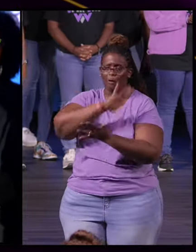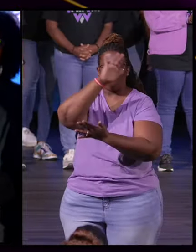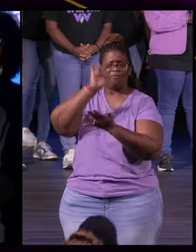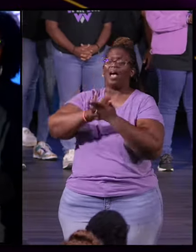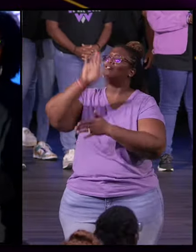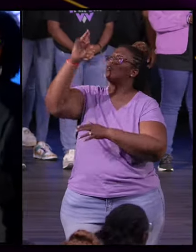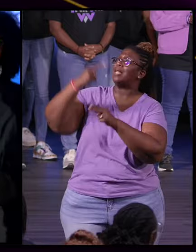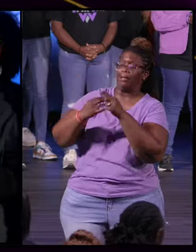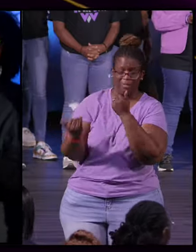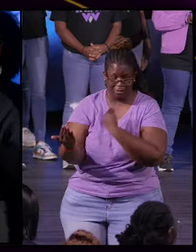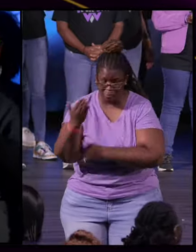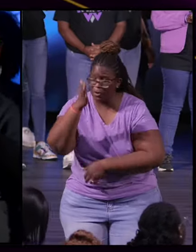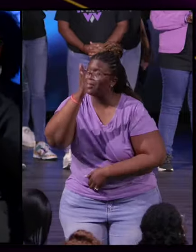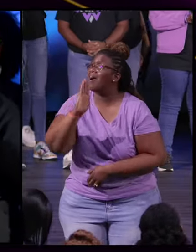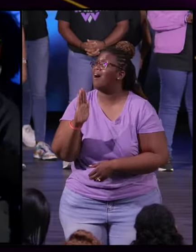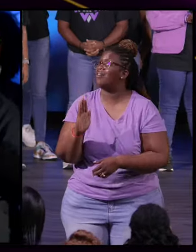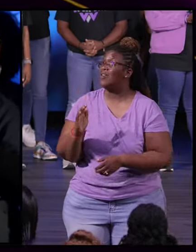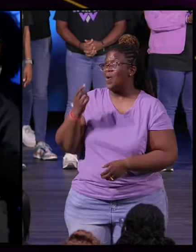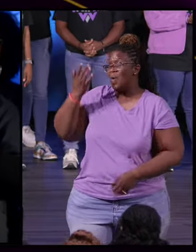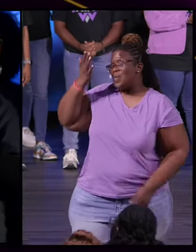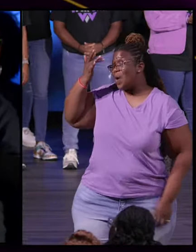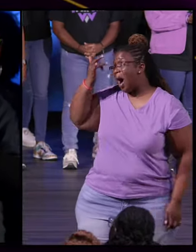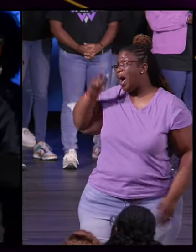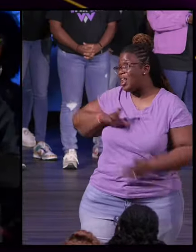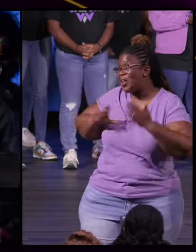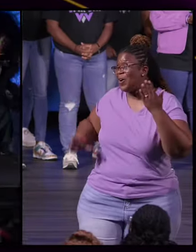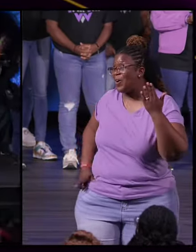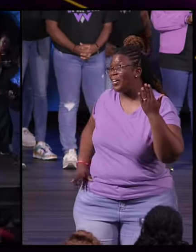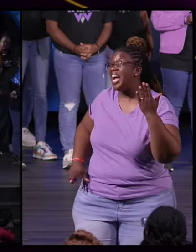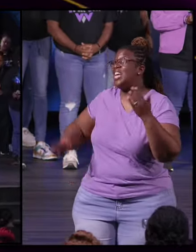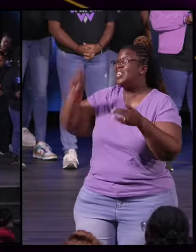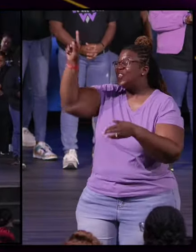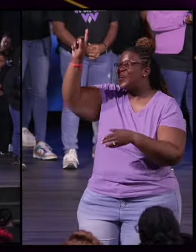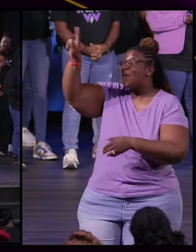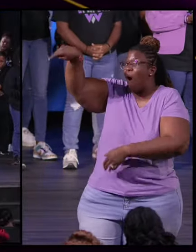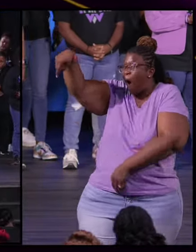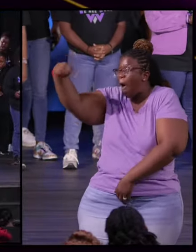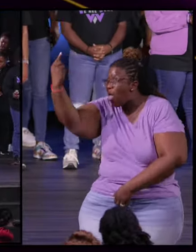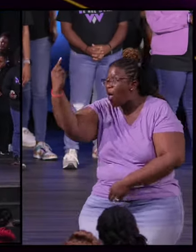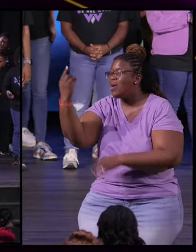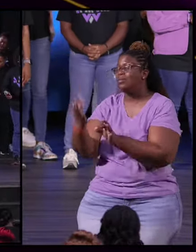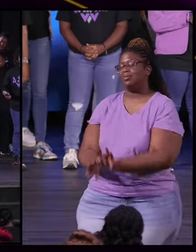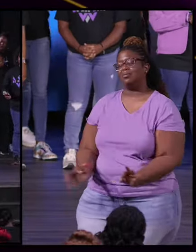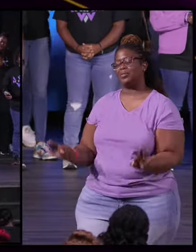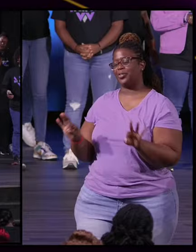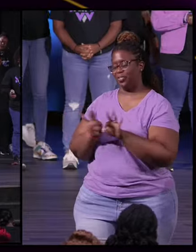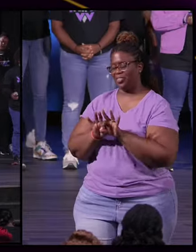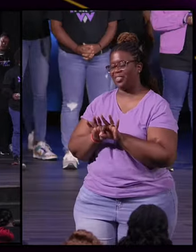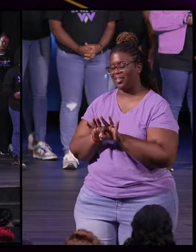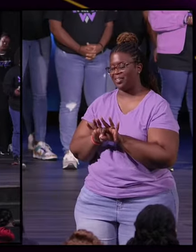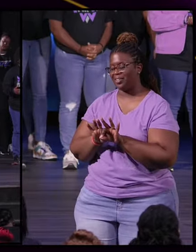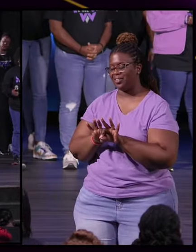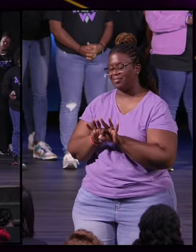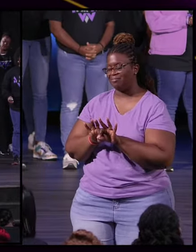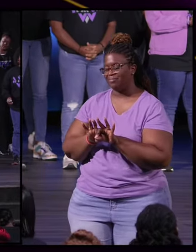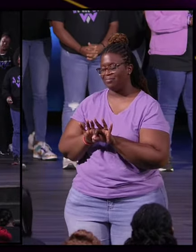name this morning, God, for you and you alone are worthy. Let us